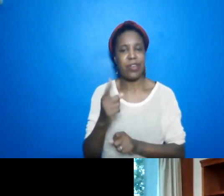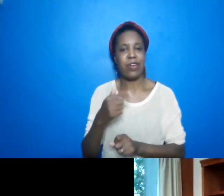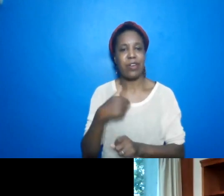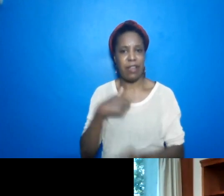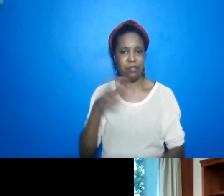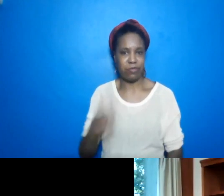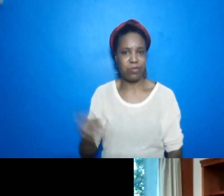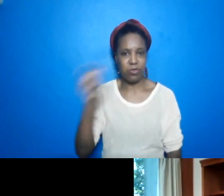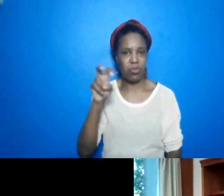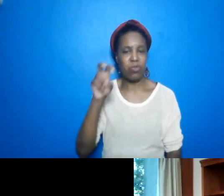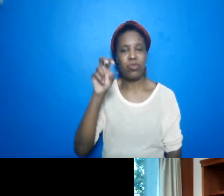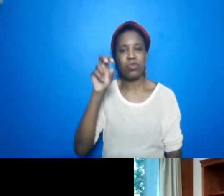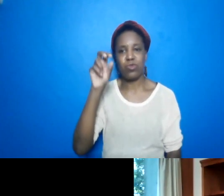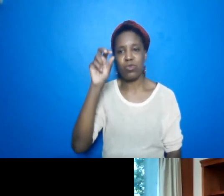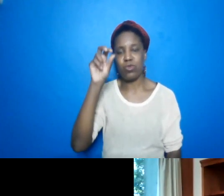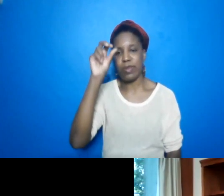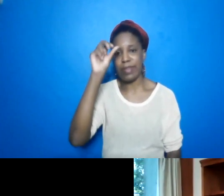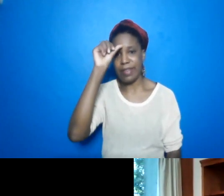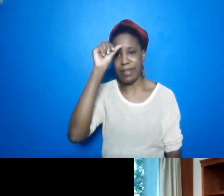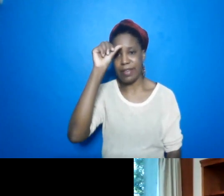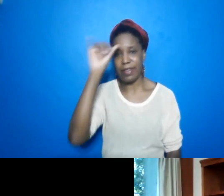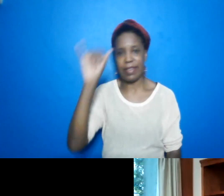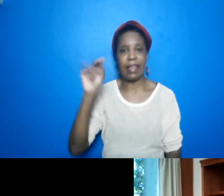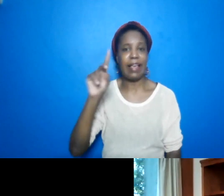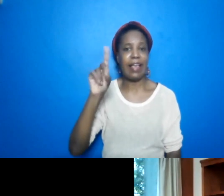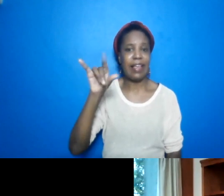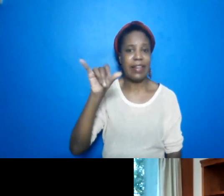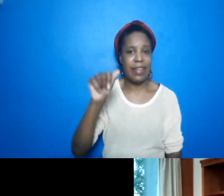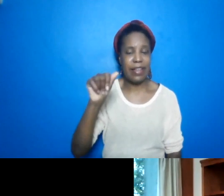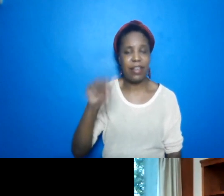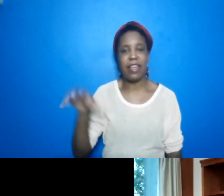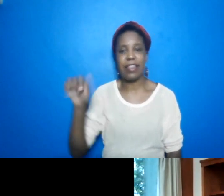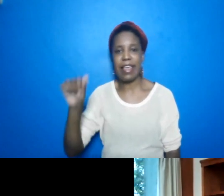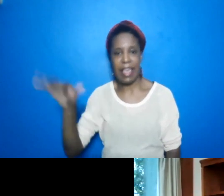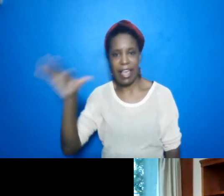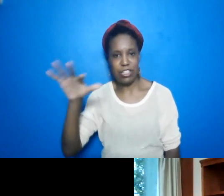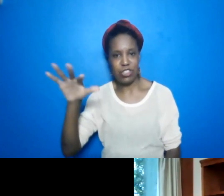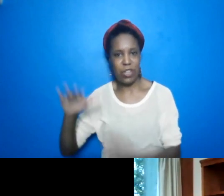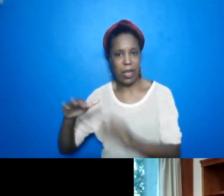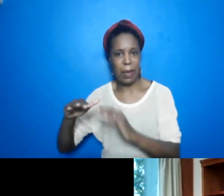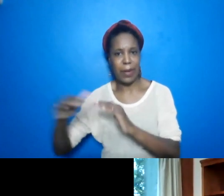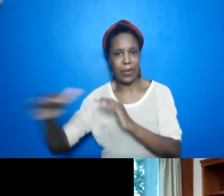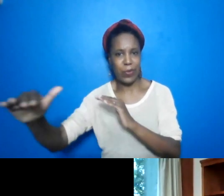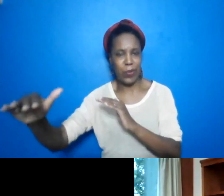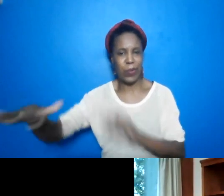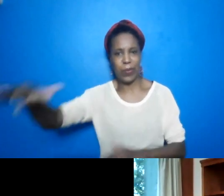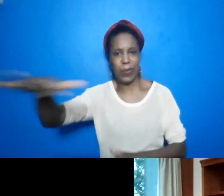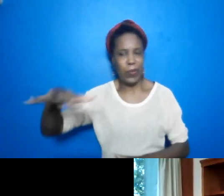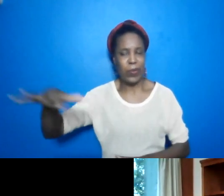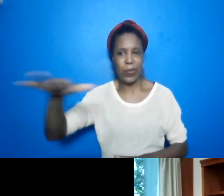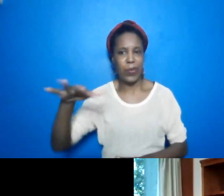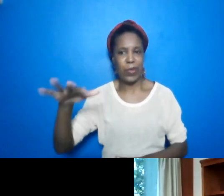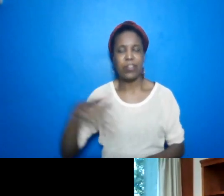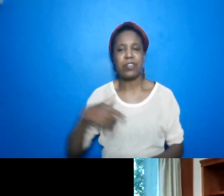get a chance to work with folks who are deeply embedded in the casting system